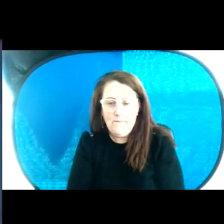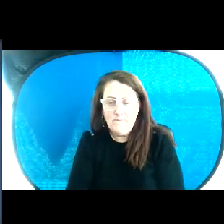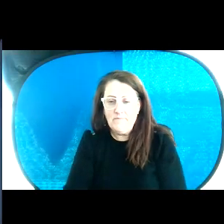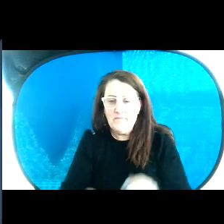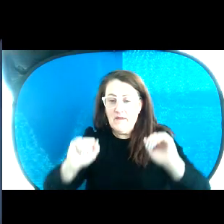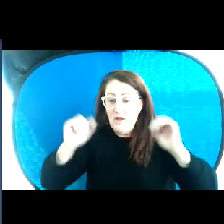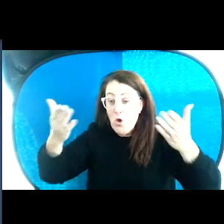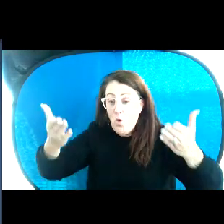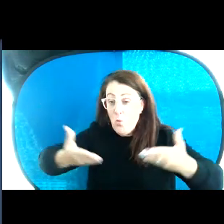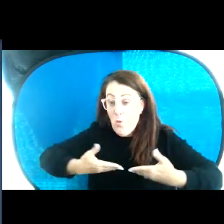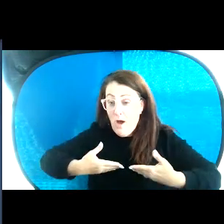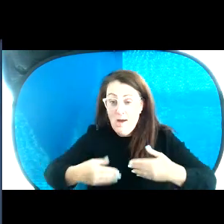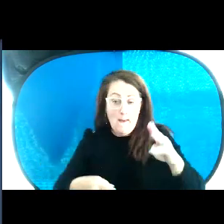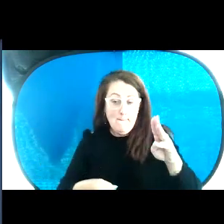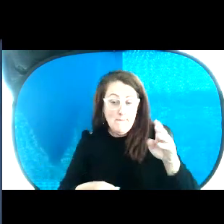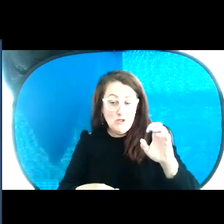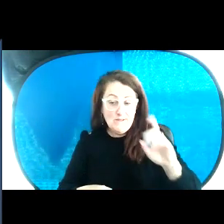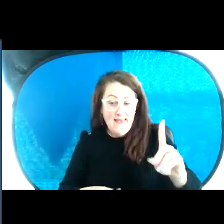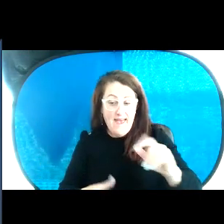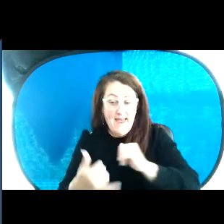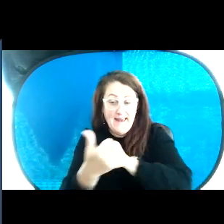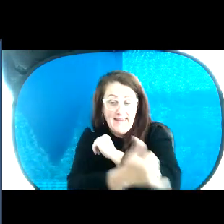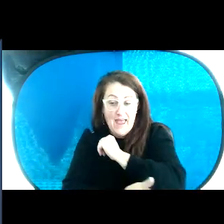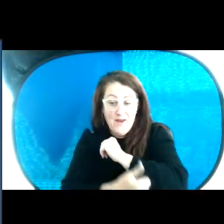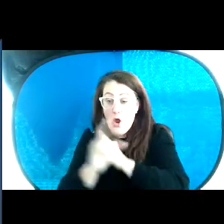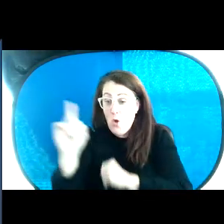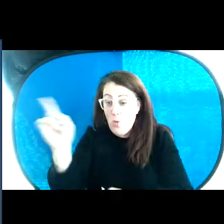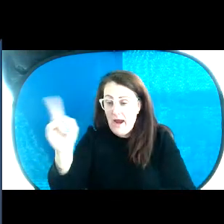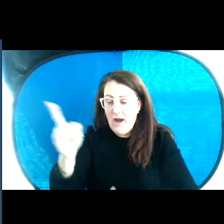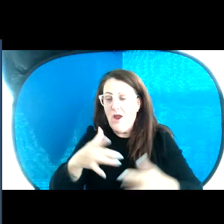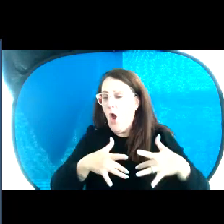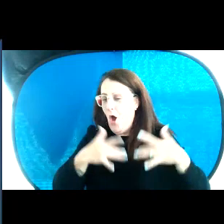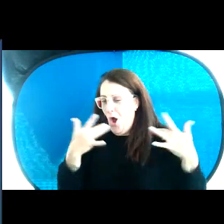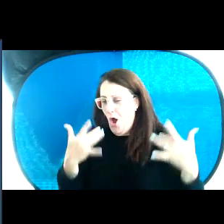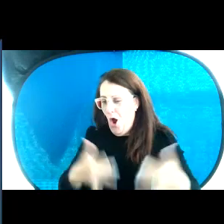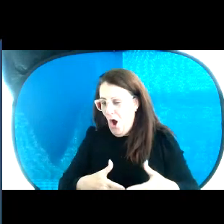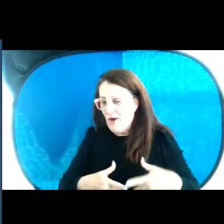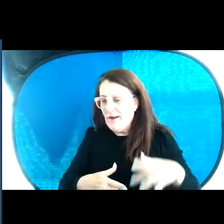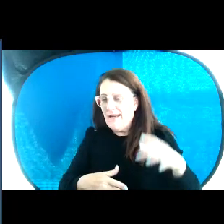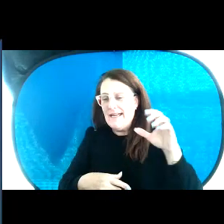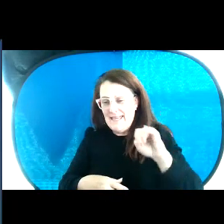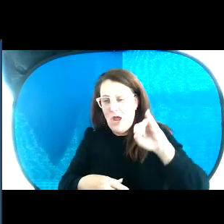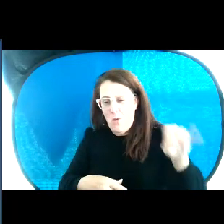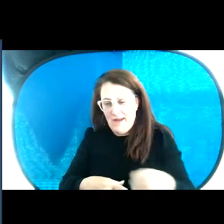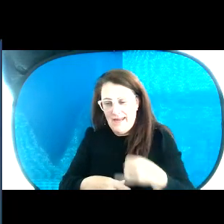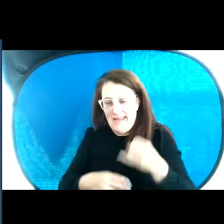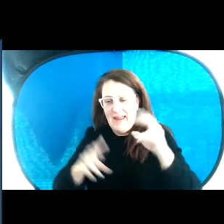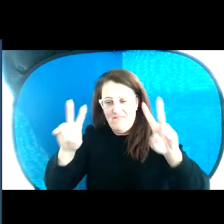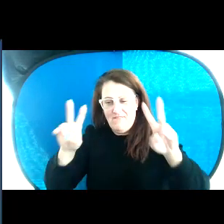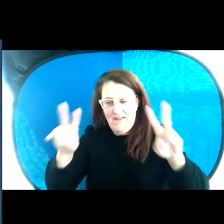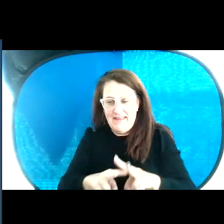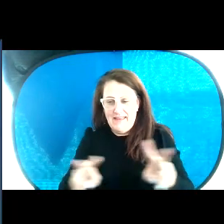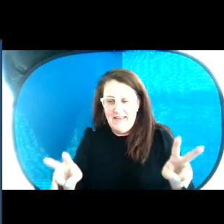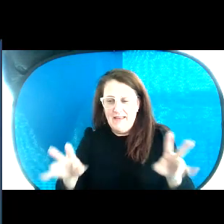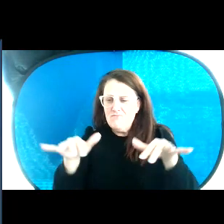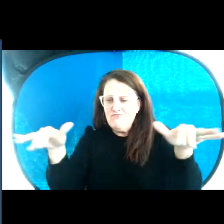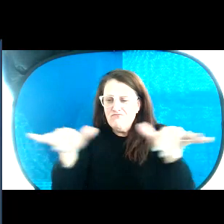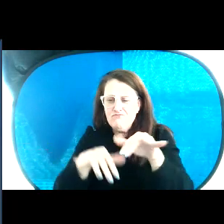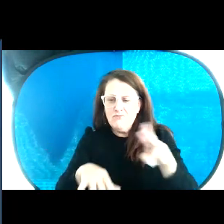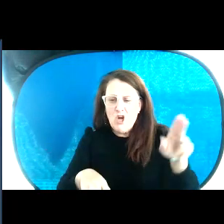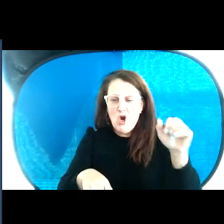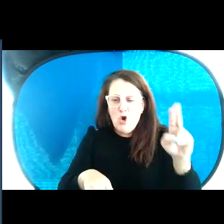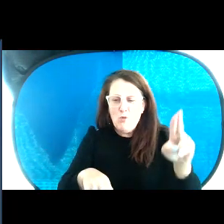Welcome to Merced County. Located in the heart of the San Joaquin Valley, this is a landscape that weaves both urban and rural into its